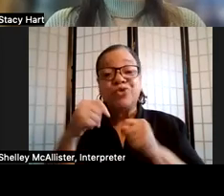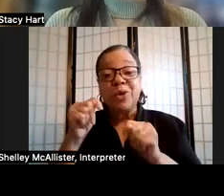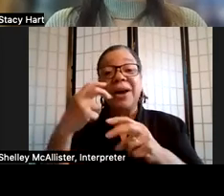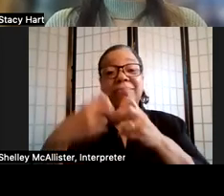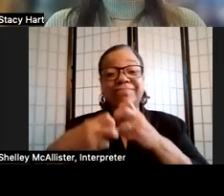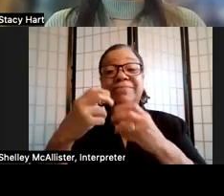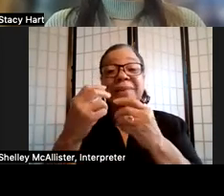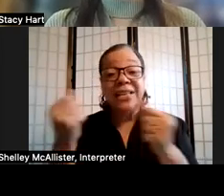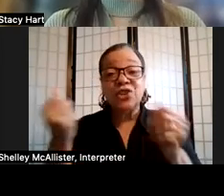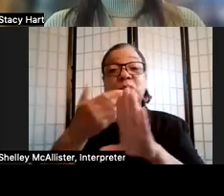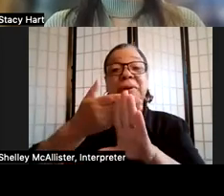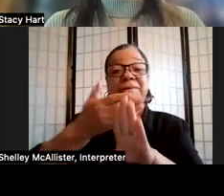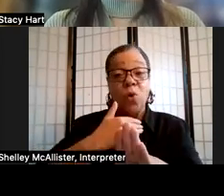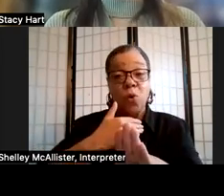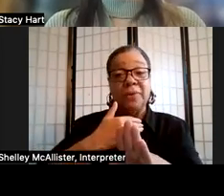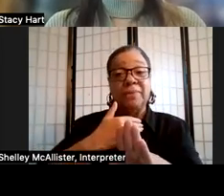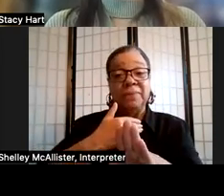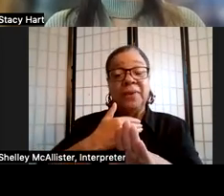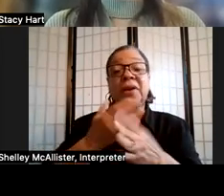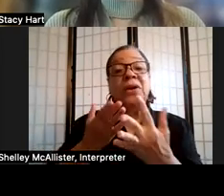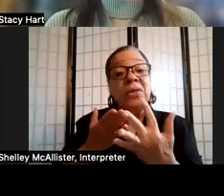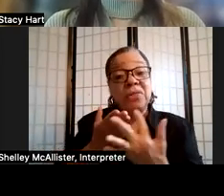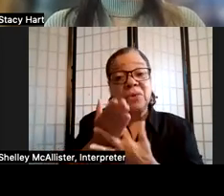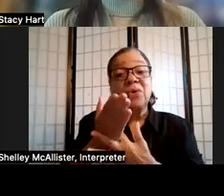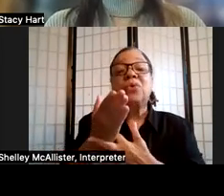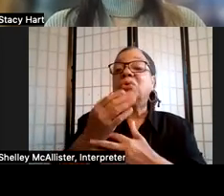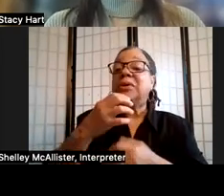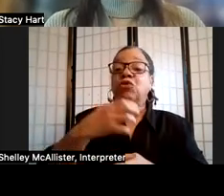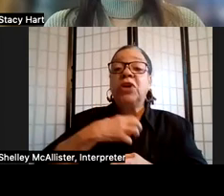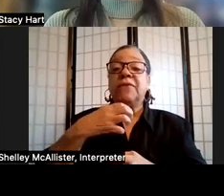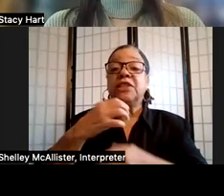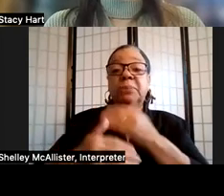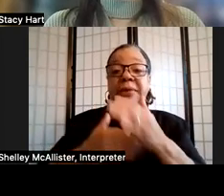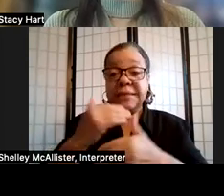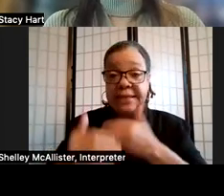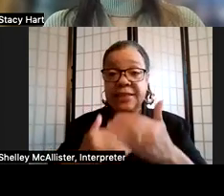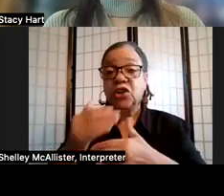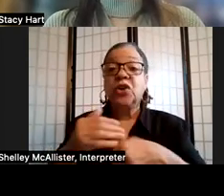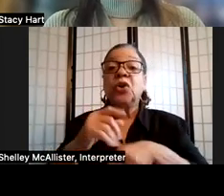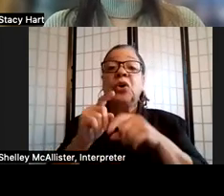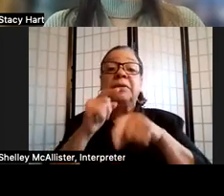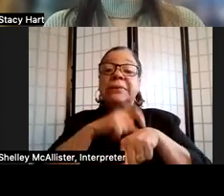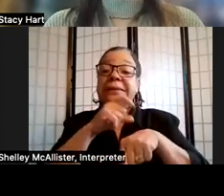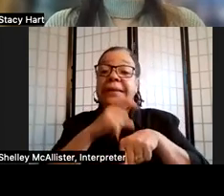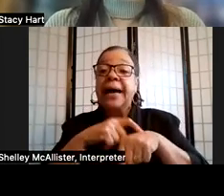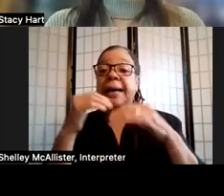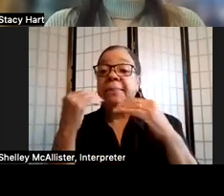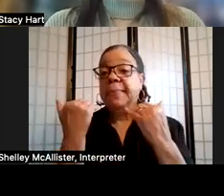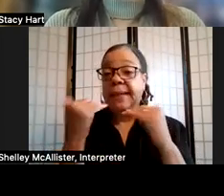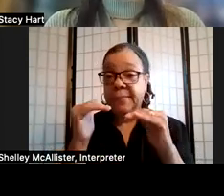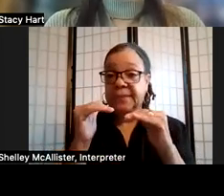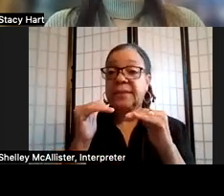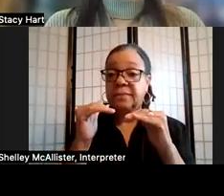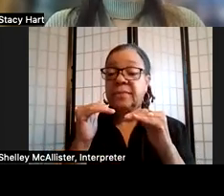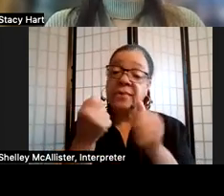issues internally through a grievance procedure, which has timeframes for adherence as well as